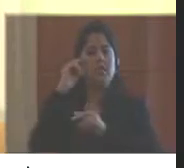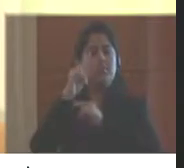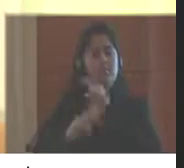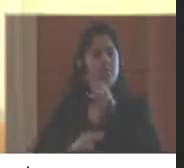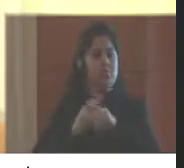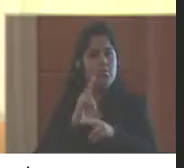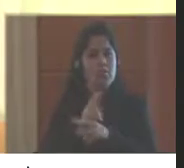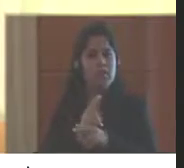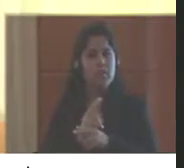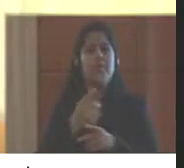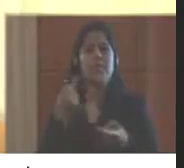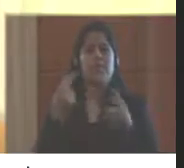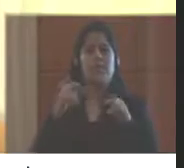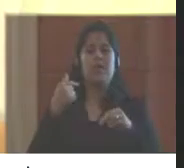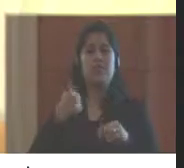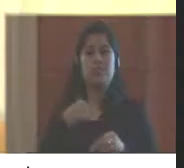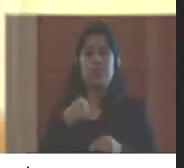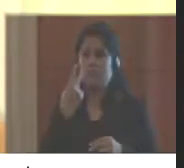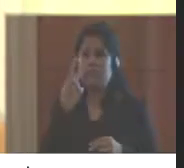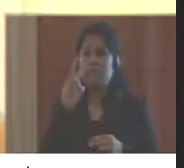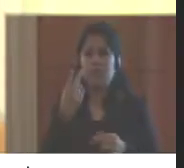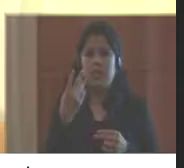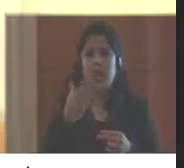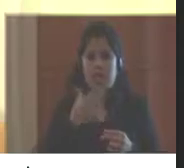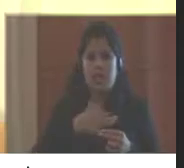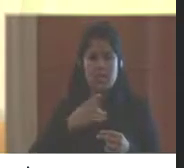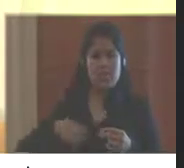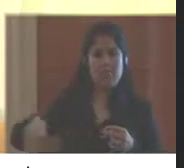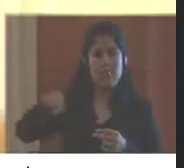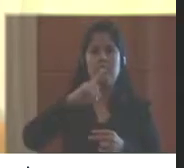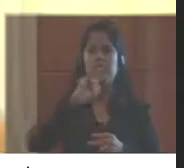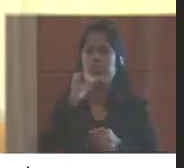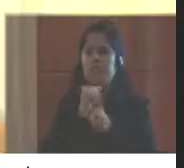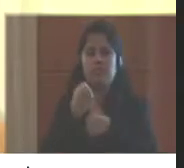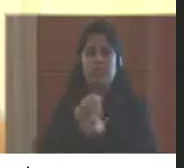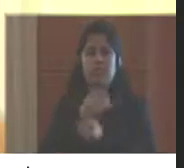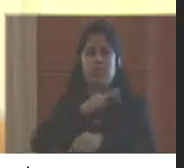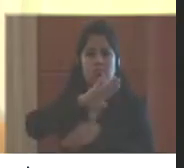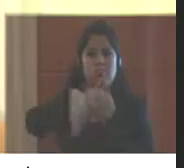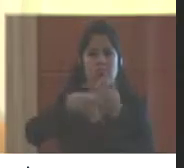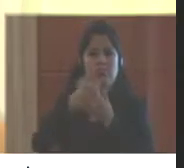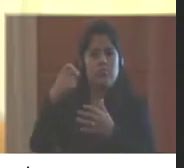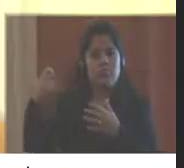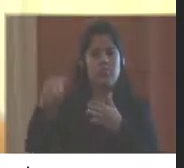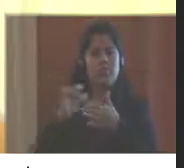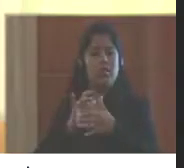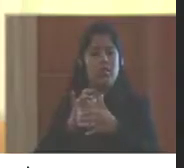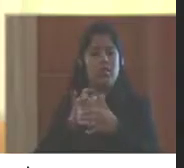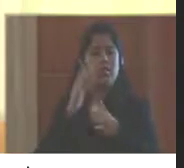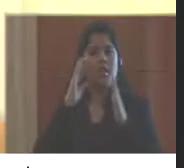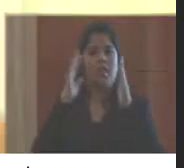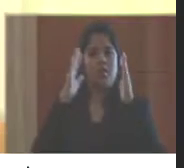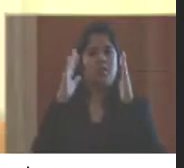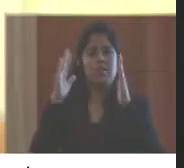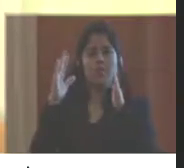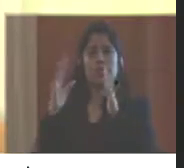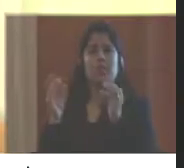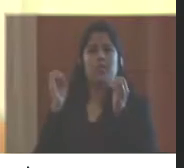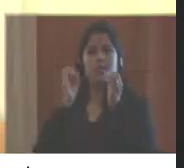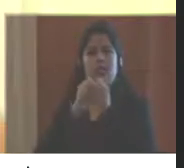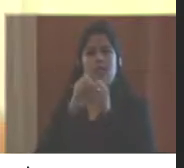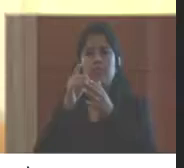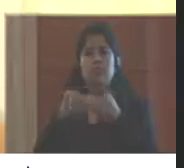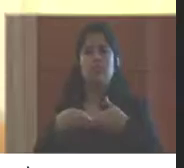And the authorities from the government, from the UN involved. Without all of us,